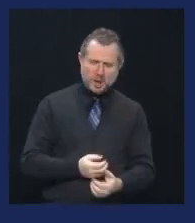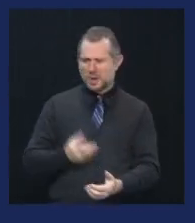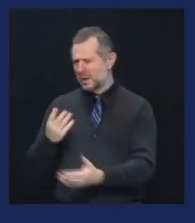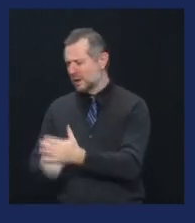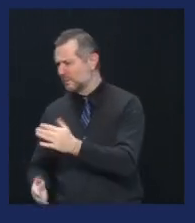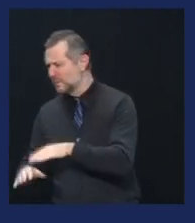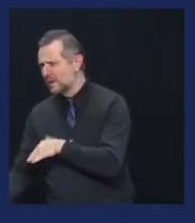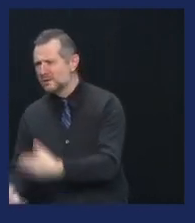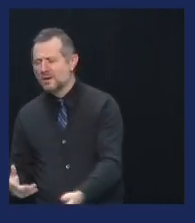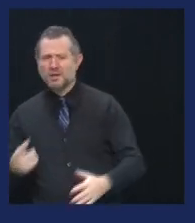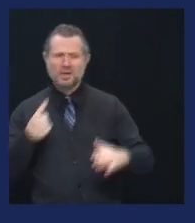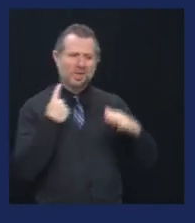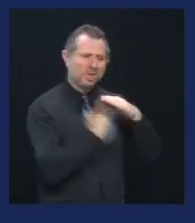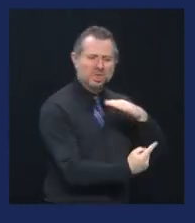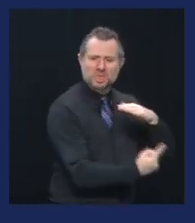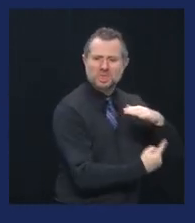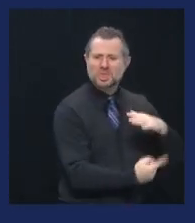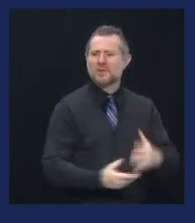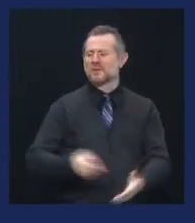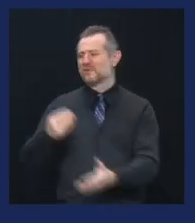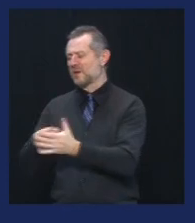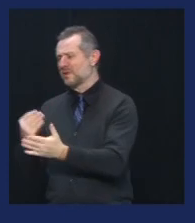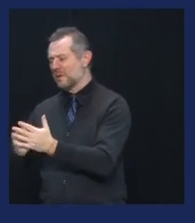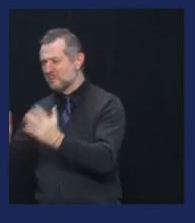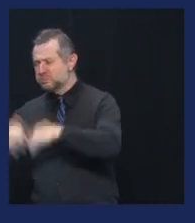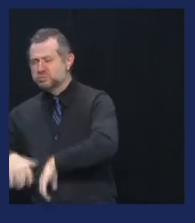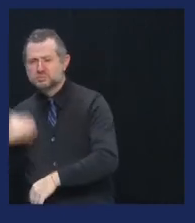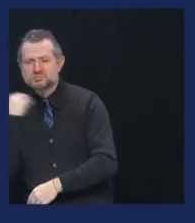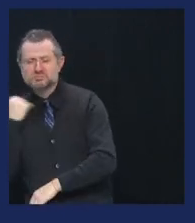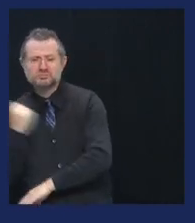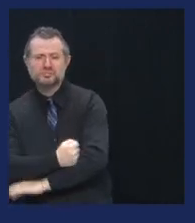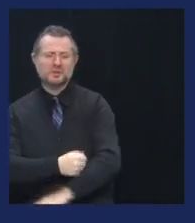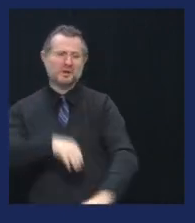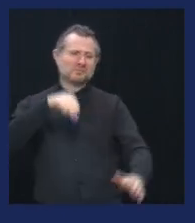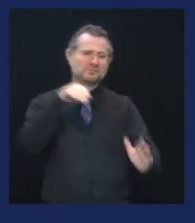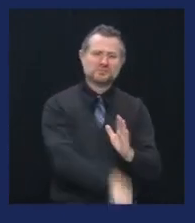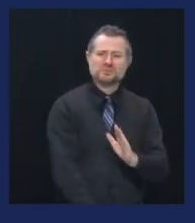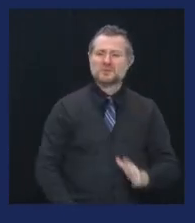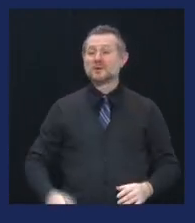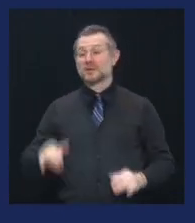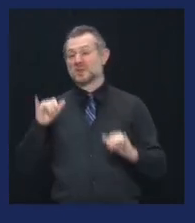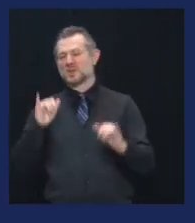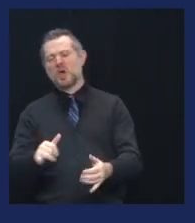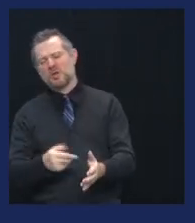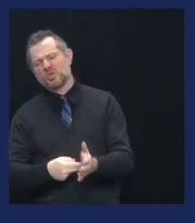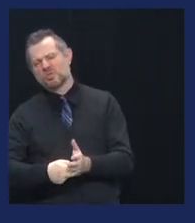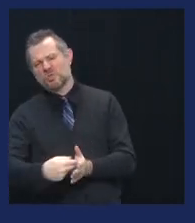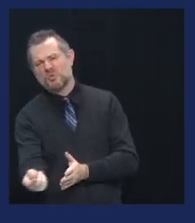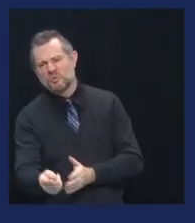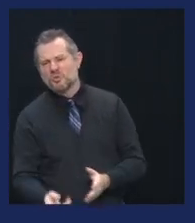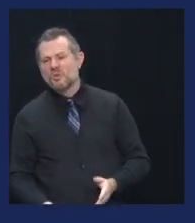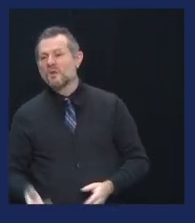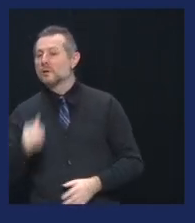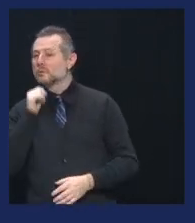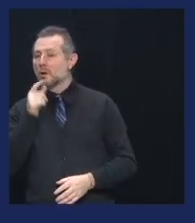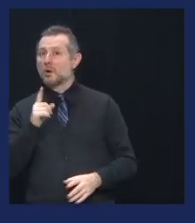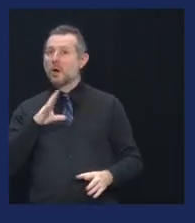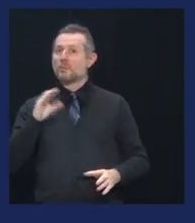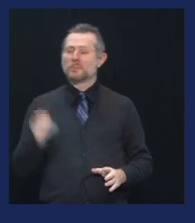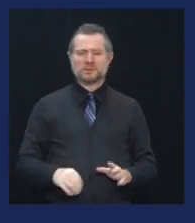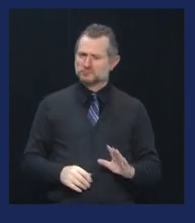and social tension. That's the truth. But that is not the entire truth. 2020 was also a year